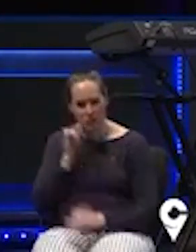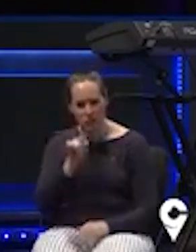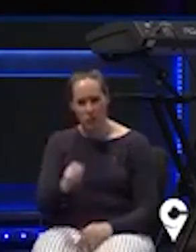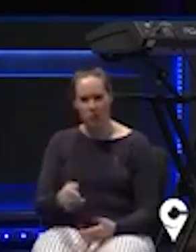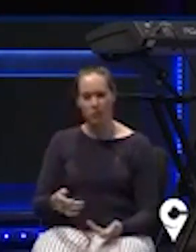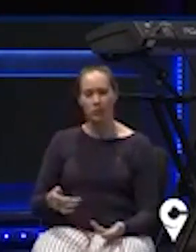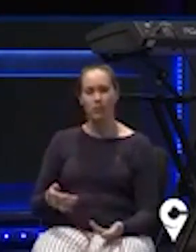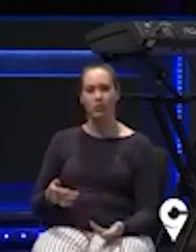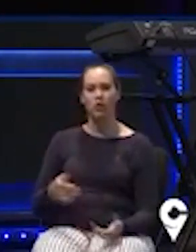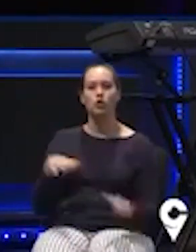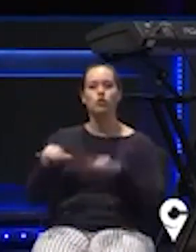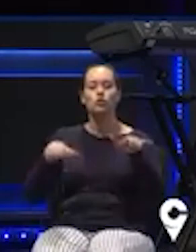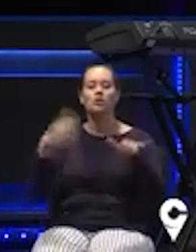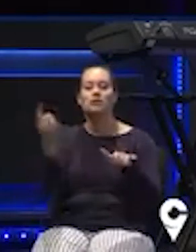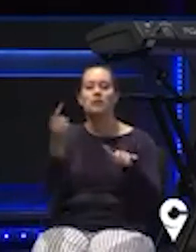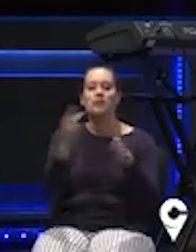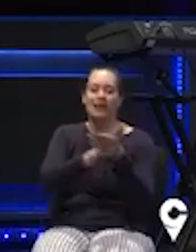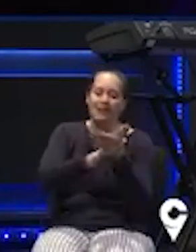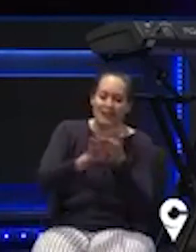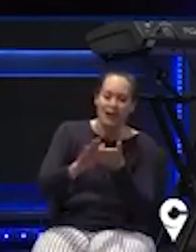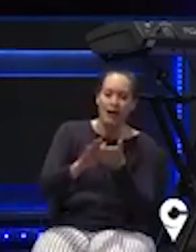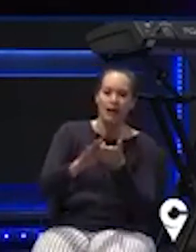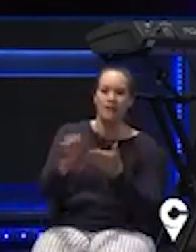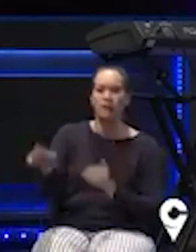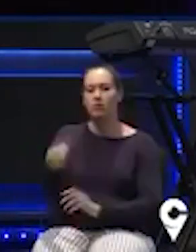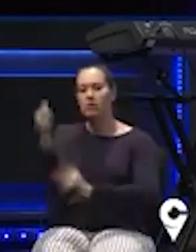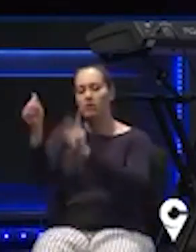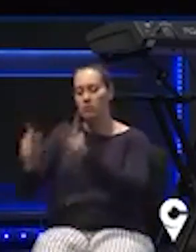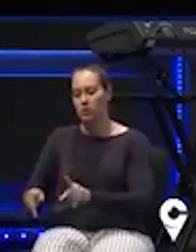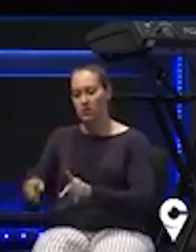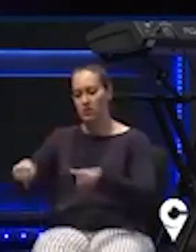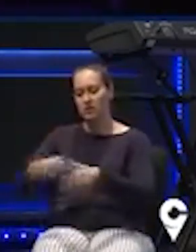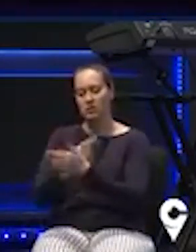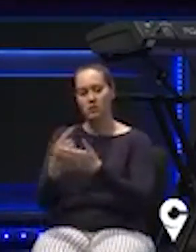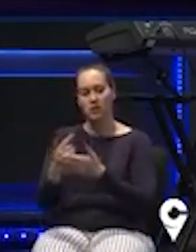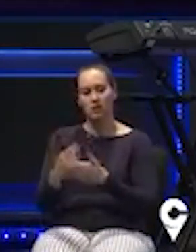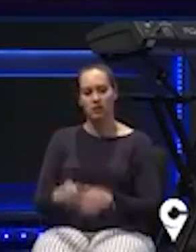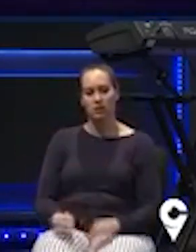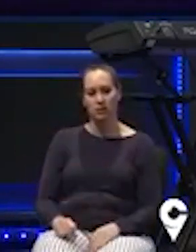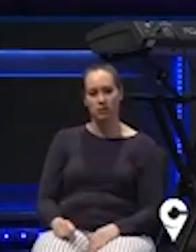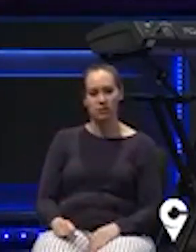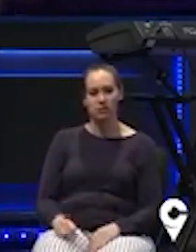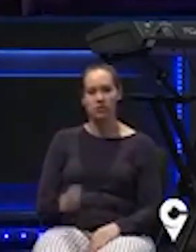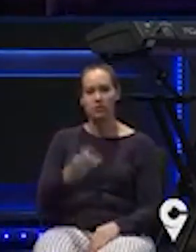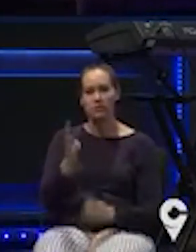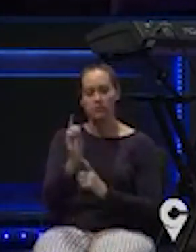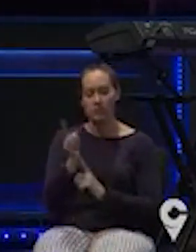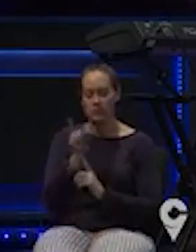person this week and see what the Holy Spirit does. Let's take a couple of moments in prayer.